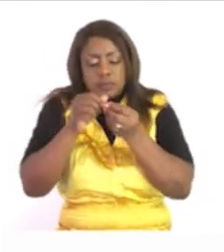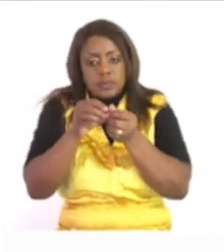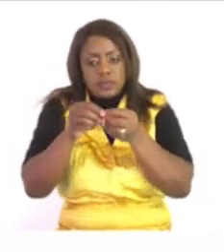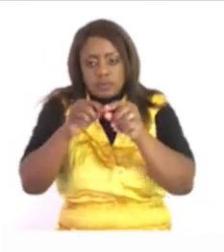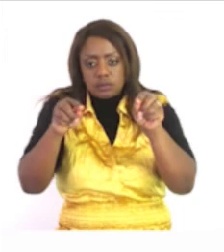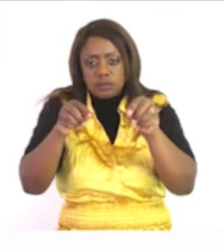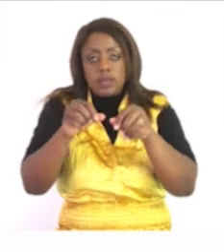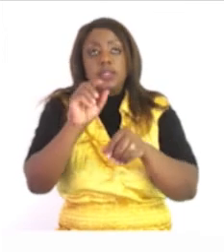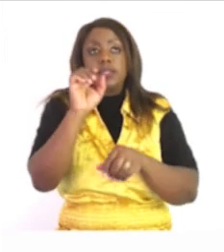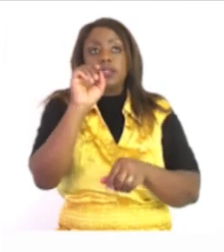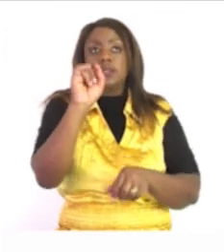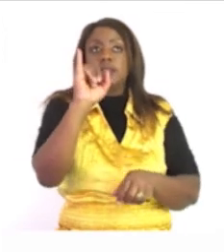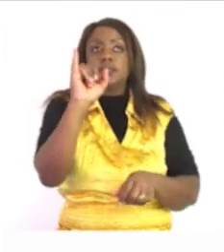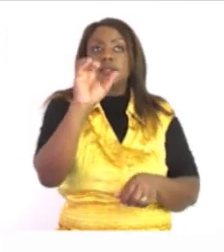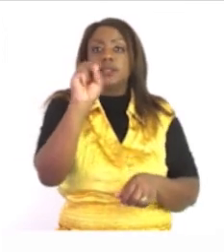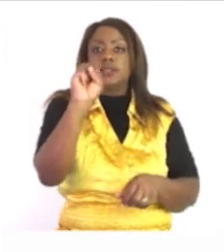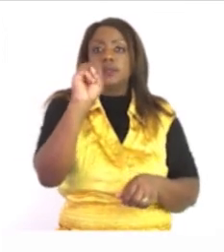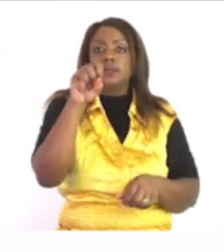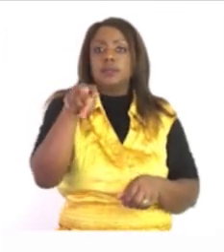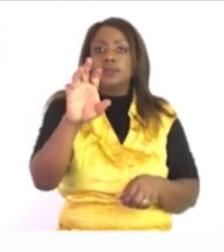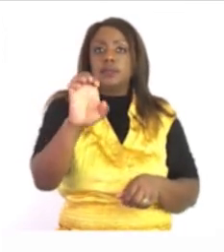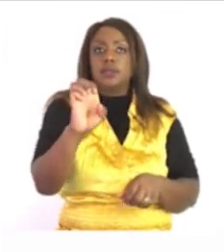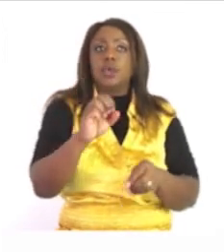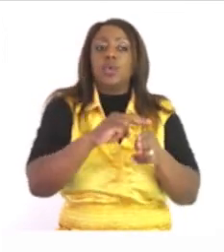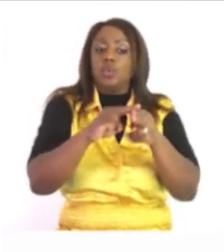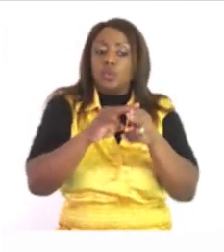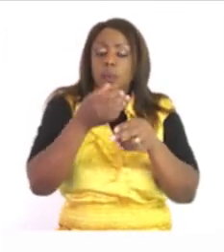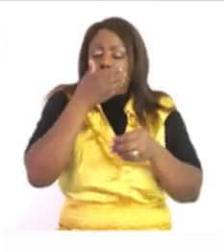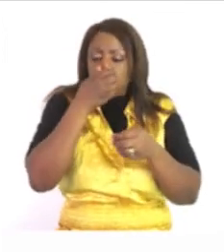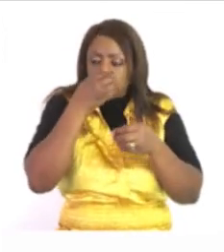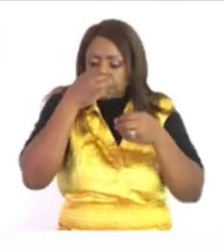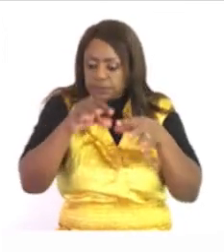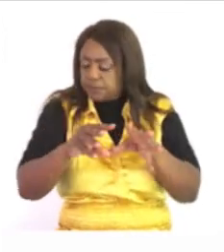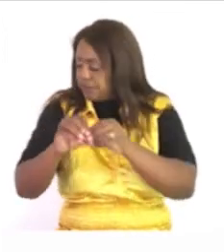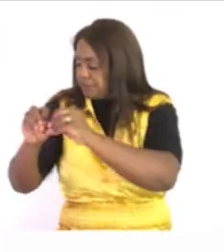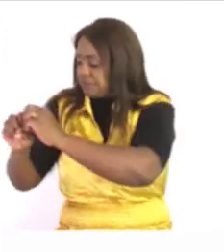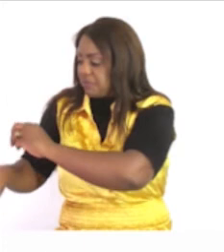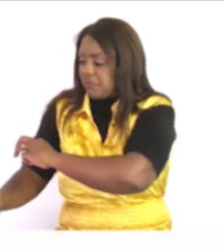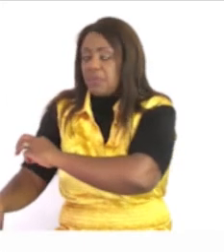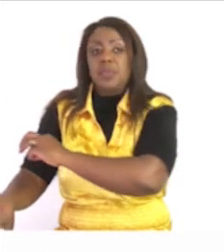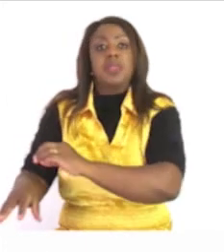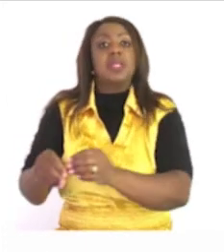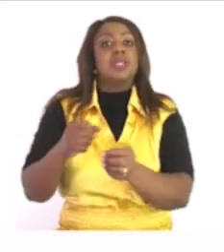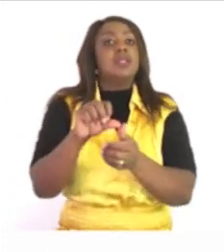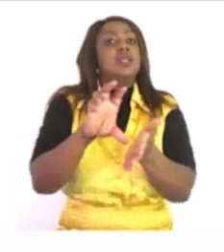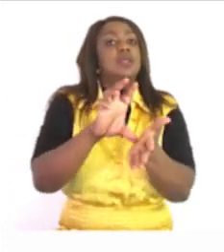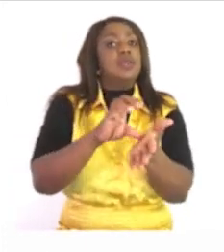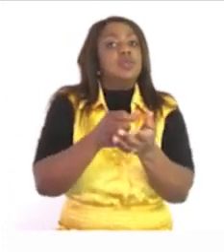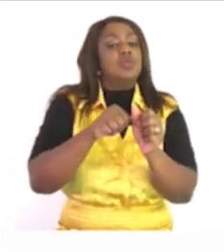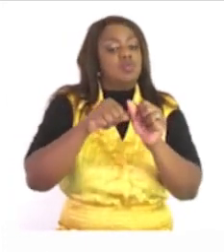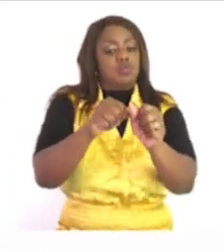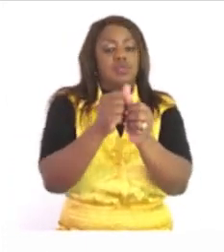to prevent COVID-19. 1, wash your hands with soap and water. It should be